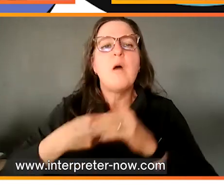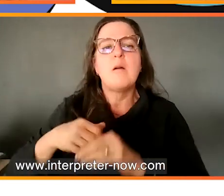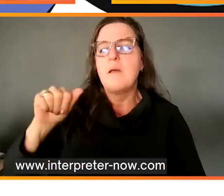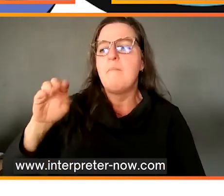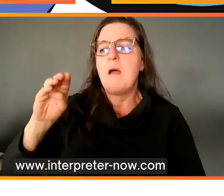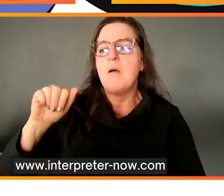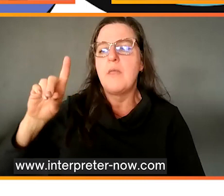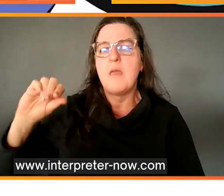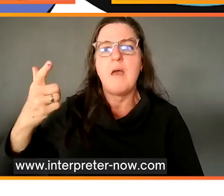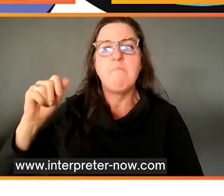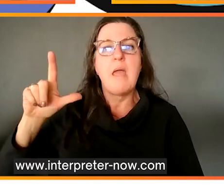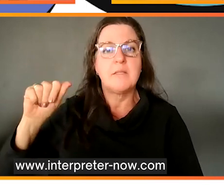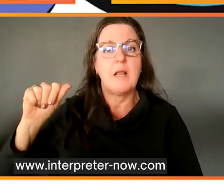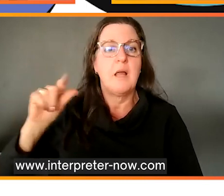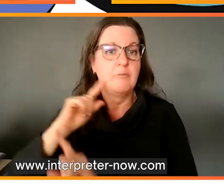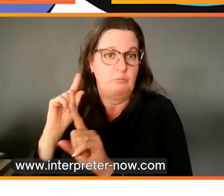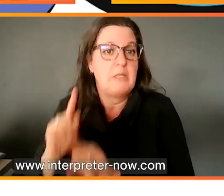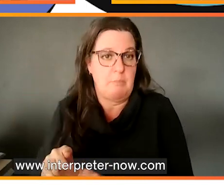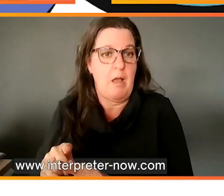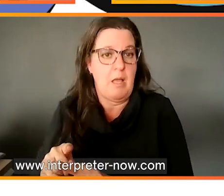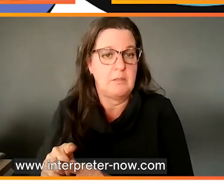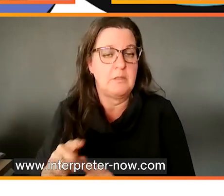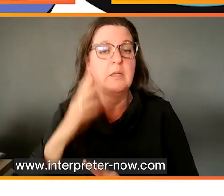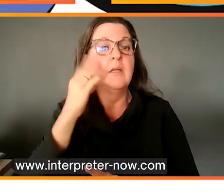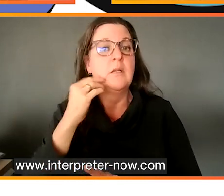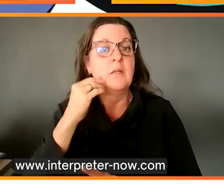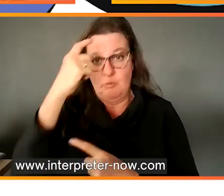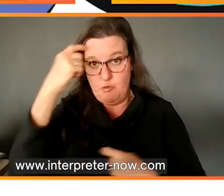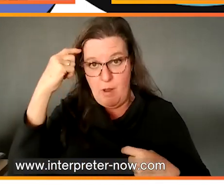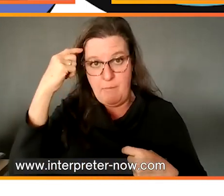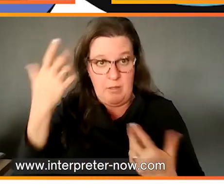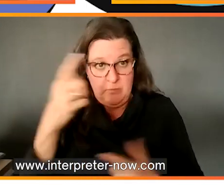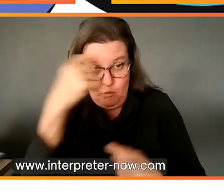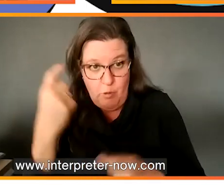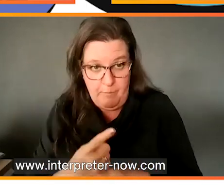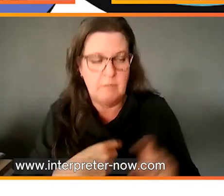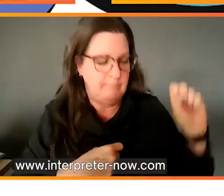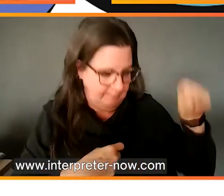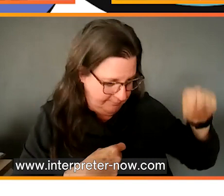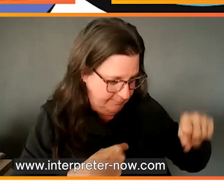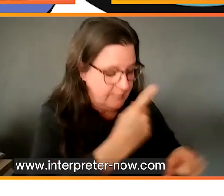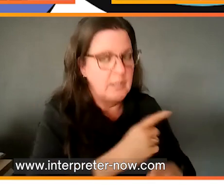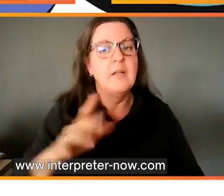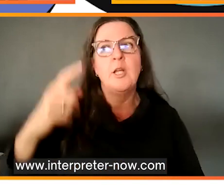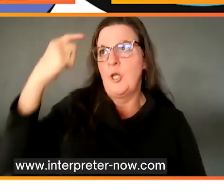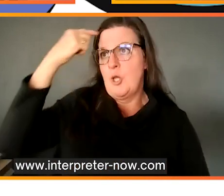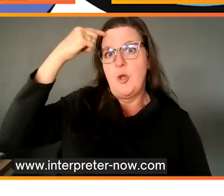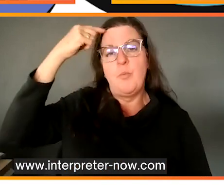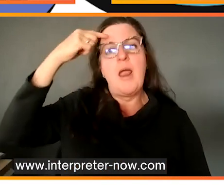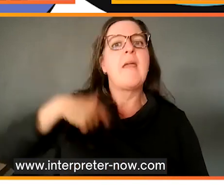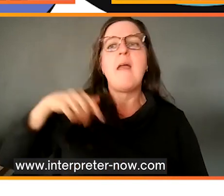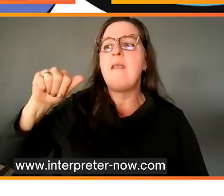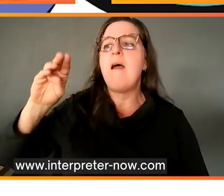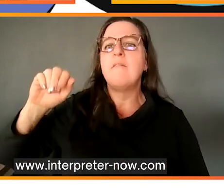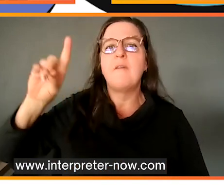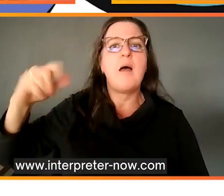about the amygdala response a little bit. That when you were experiencing a trauma, this is trauma, right? Yeah. Then your brain in that moment can